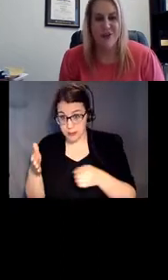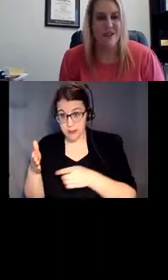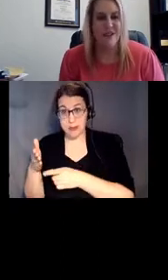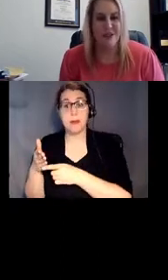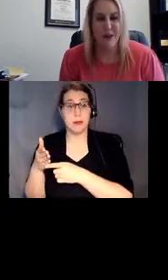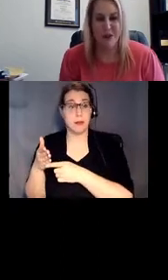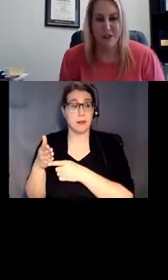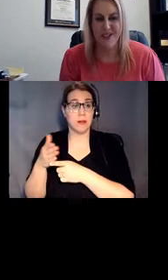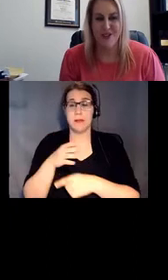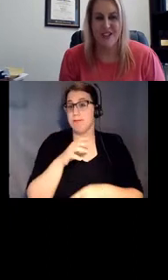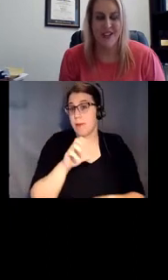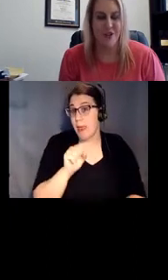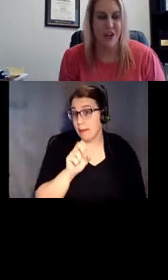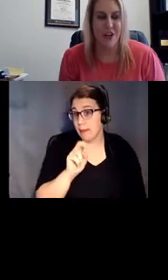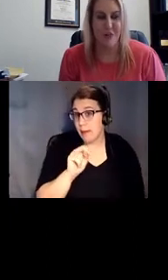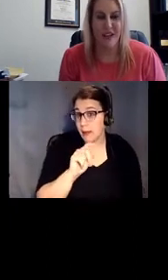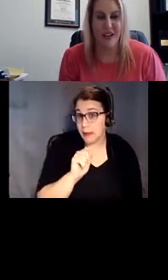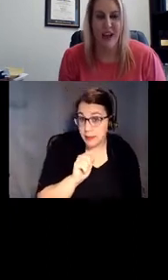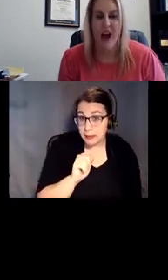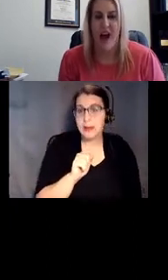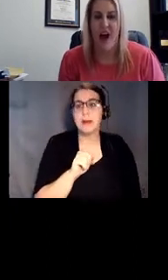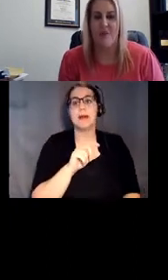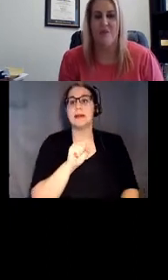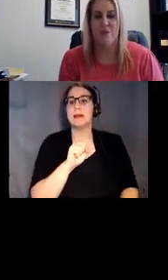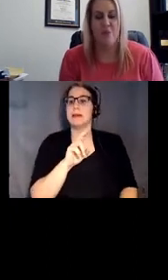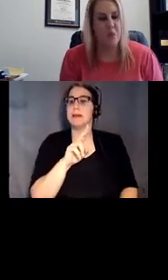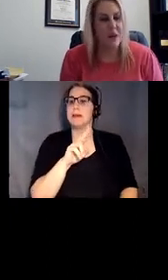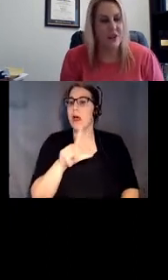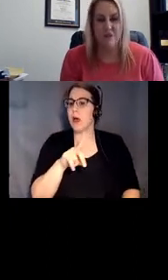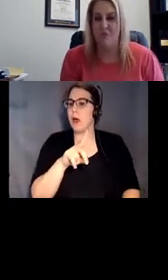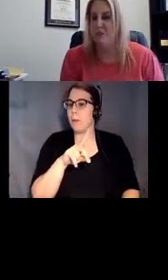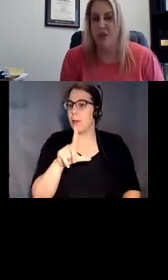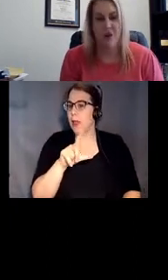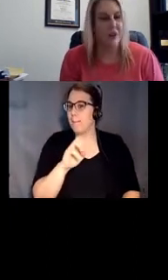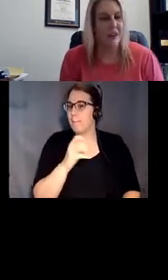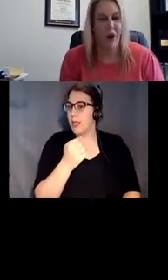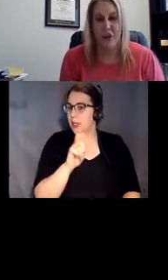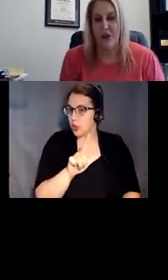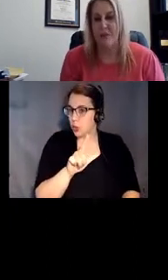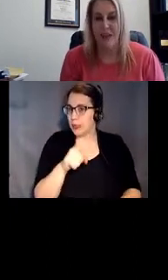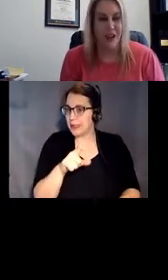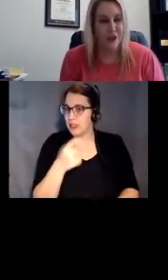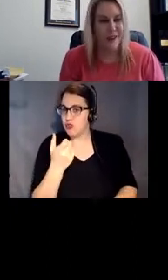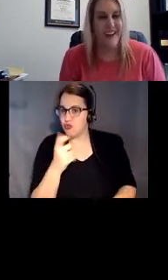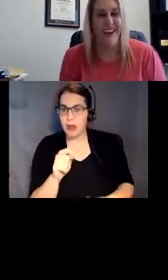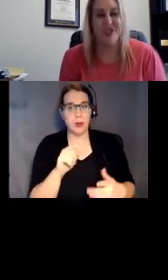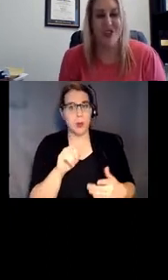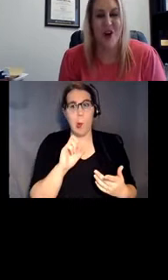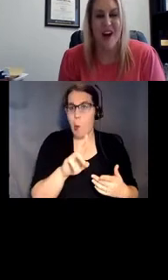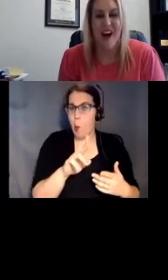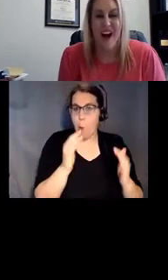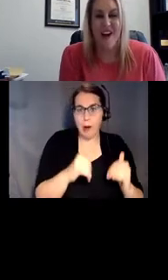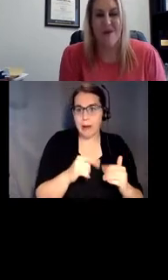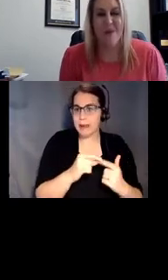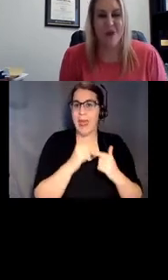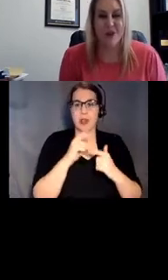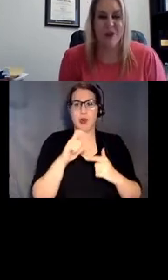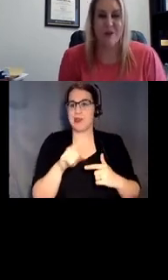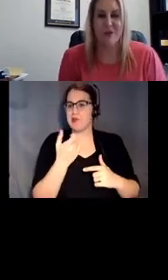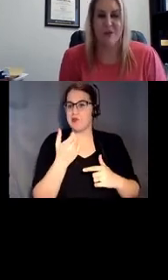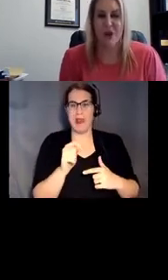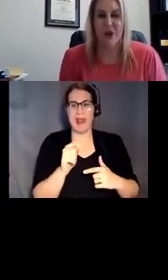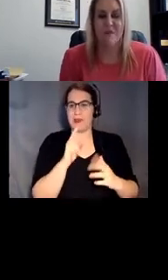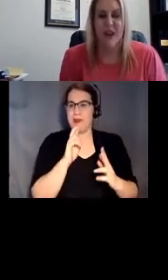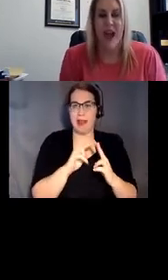supplemental needs trust and special needs trust interchangeably. We generally call them either, so